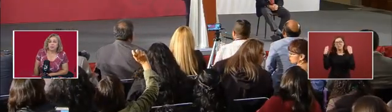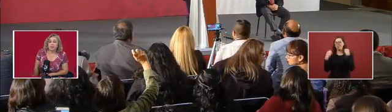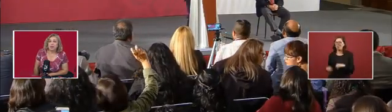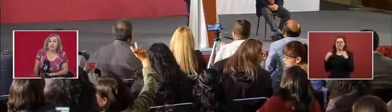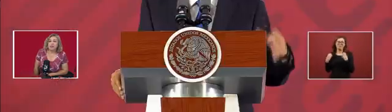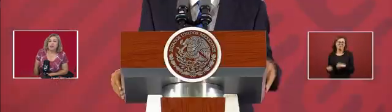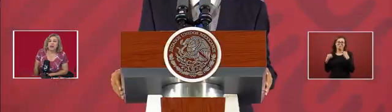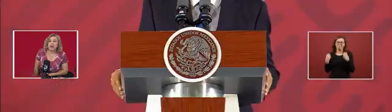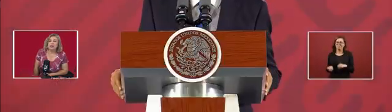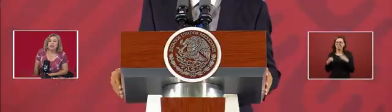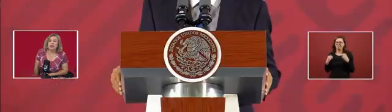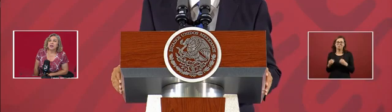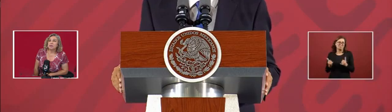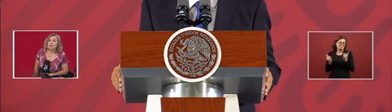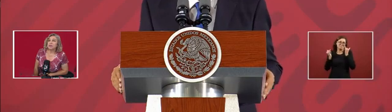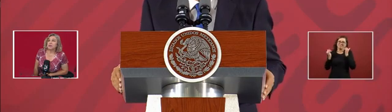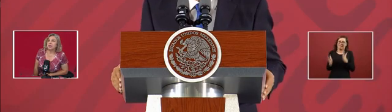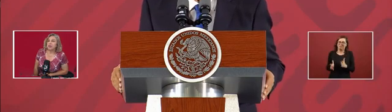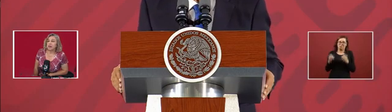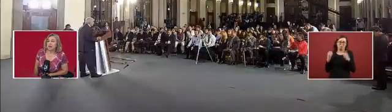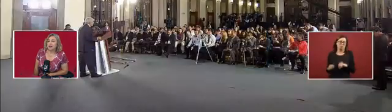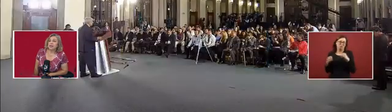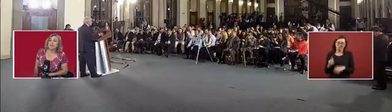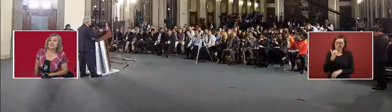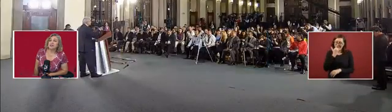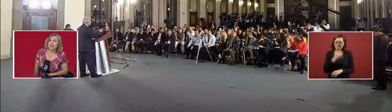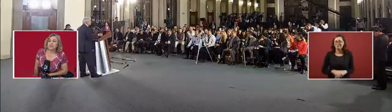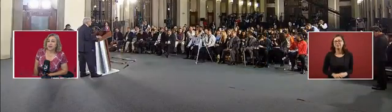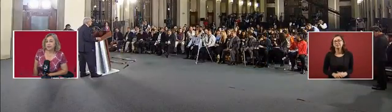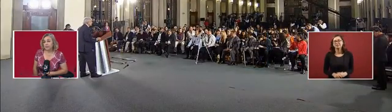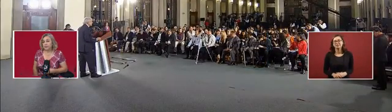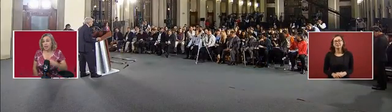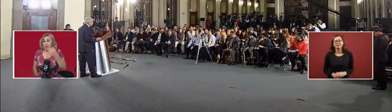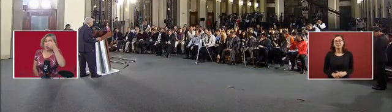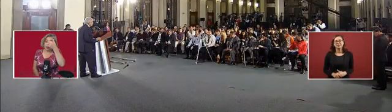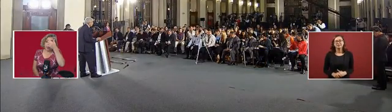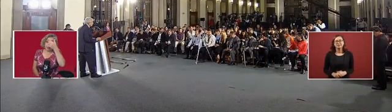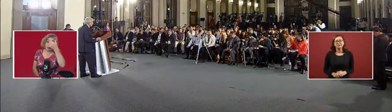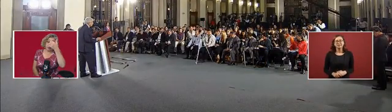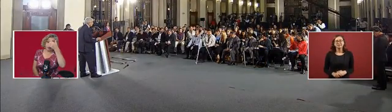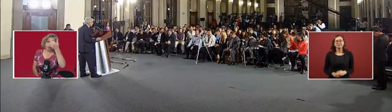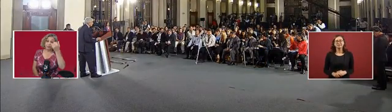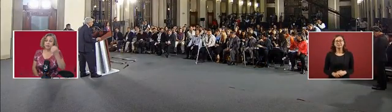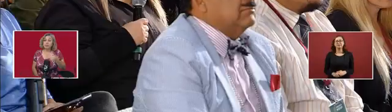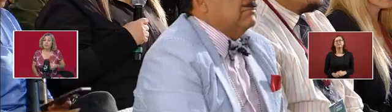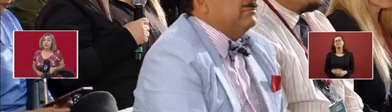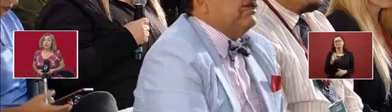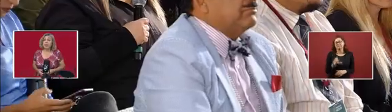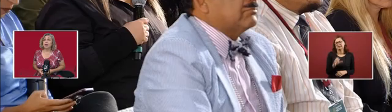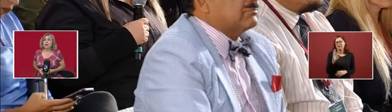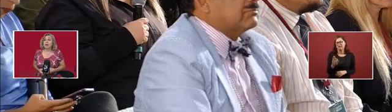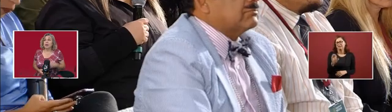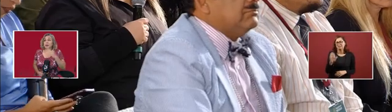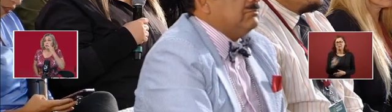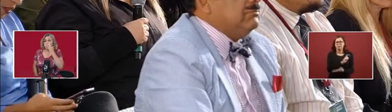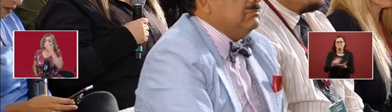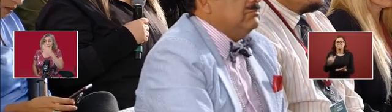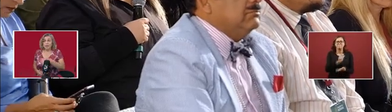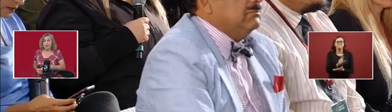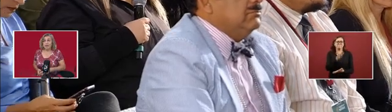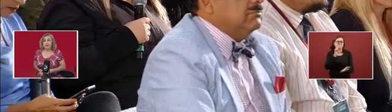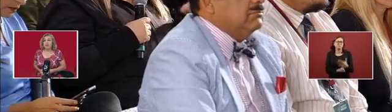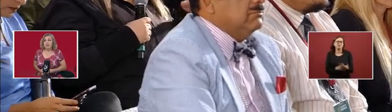y me paran porque saben and they que voy a stop pasar me, por ahí, and they know that I'm going y to pass veo through un there. adulto mayor y le And I pregunto, see an "¿Ya te older llegó adult, and I ask them, apoyo have you gotten their money